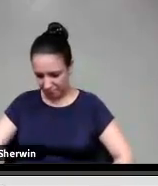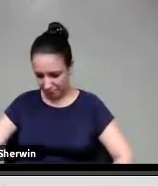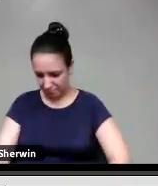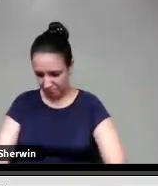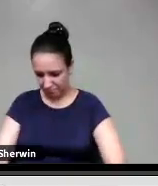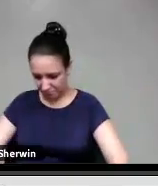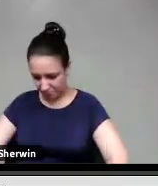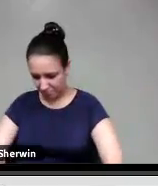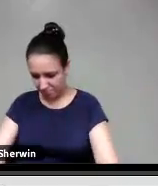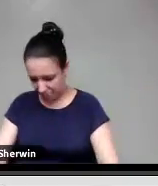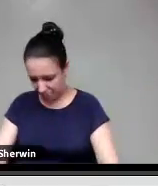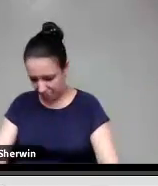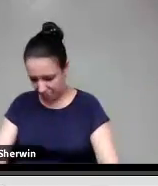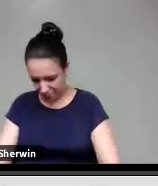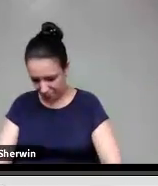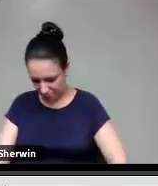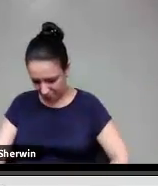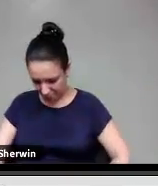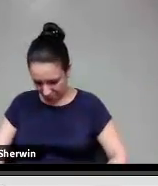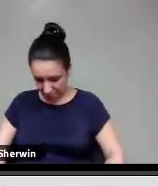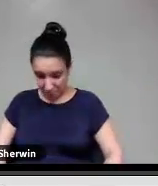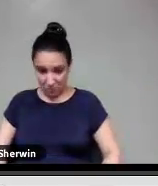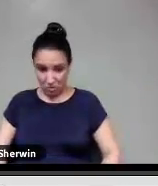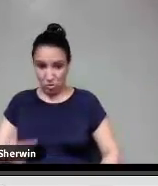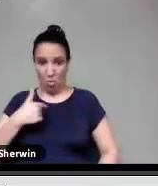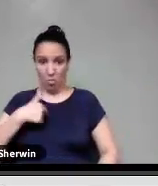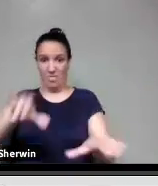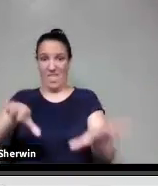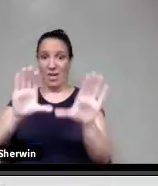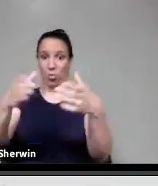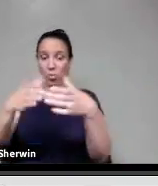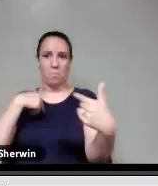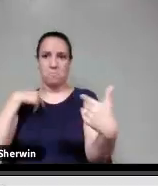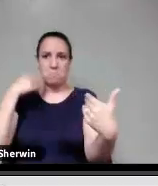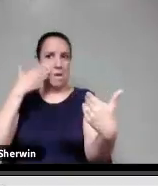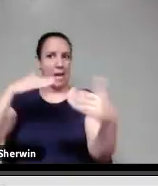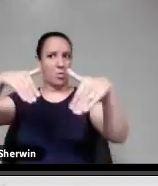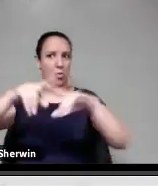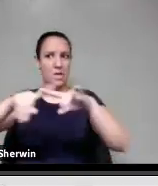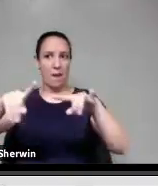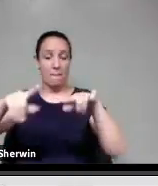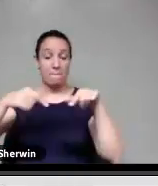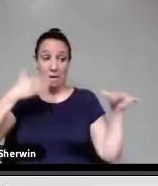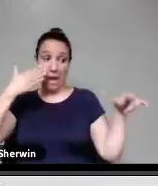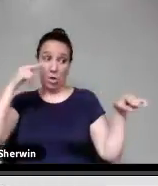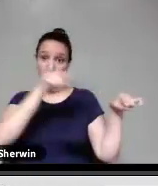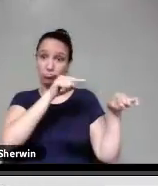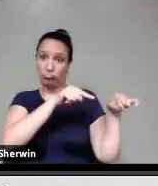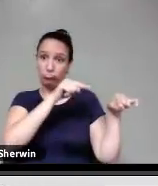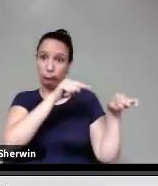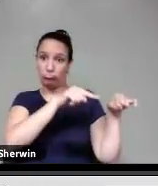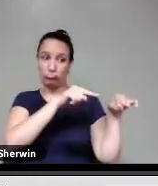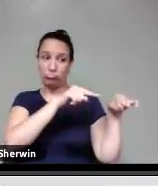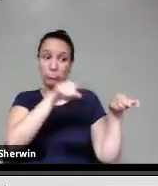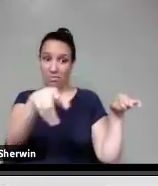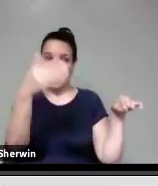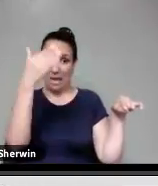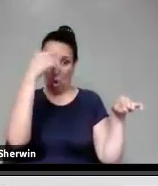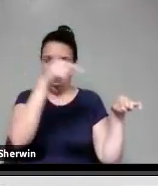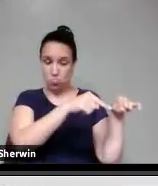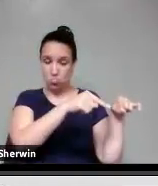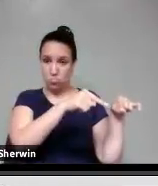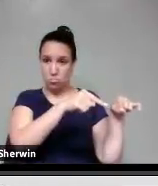to go along, has already developed trust with this other person. They trust you, so they create that bridge of trust, and so the other person